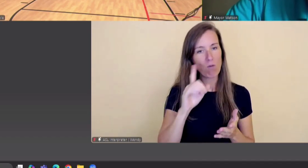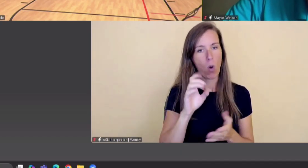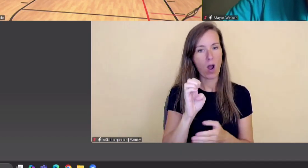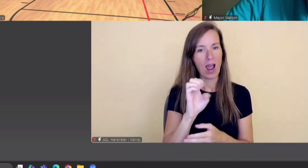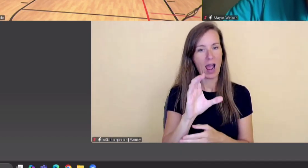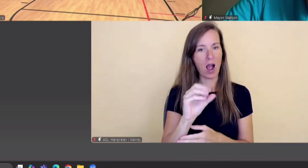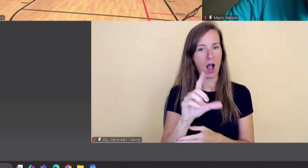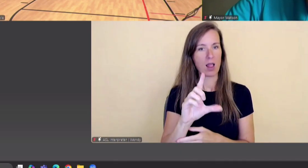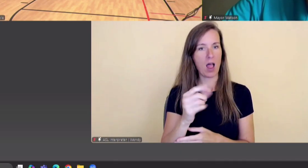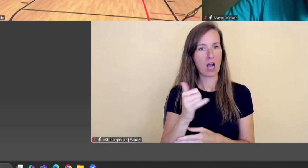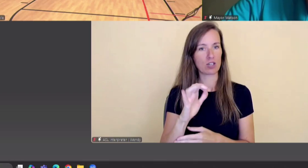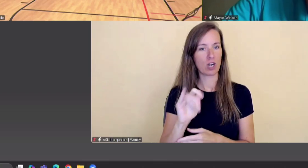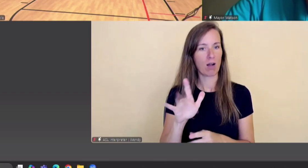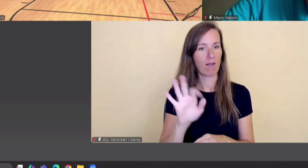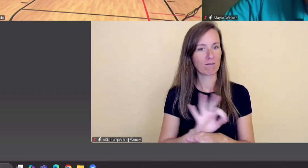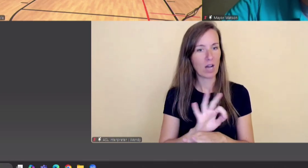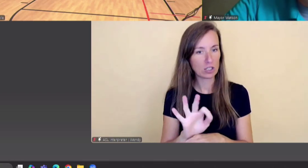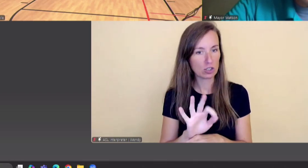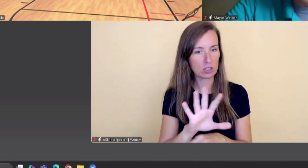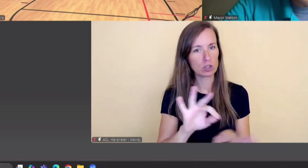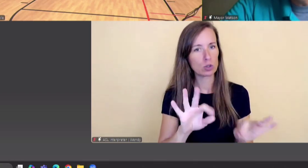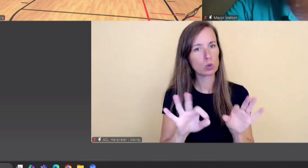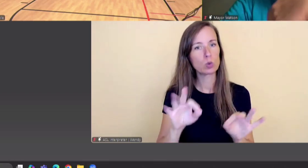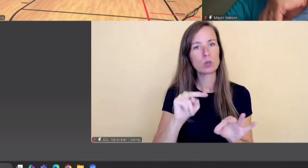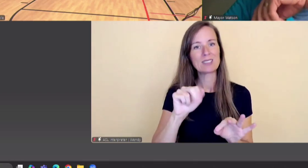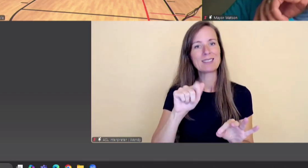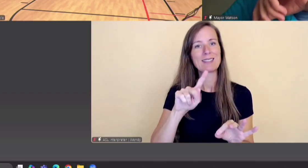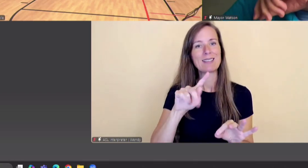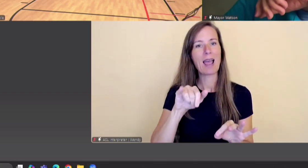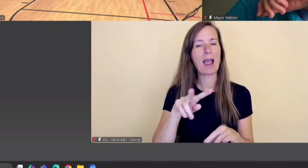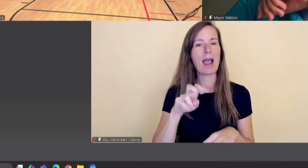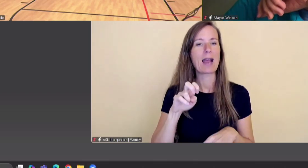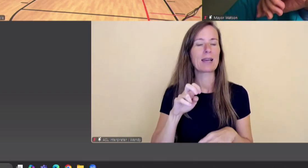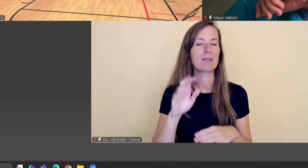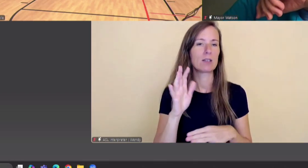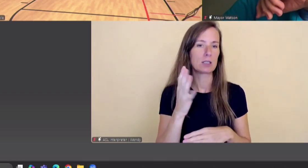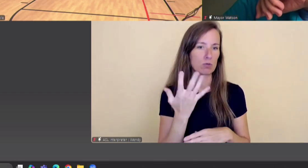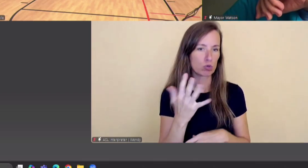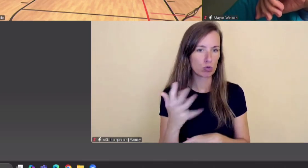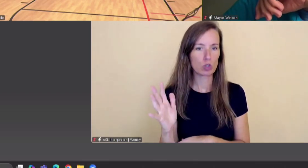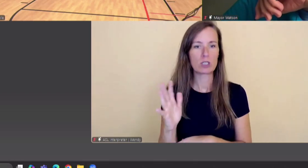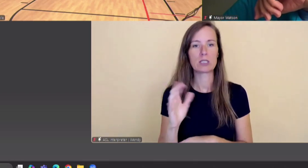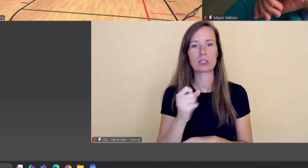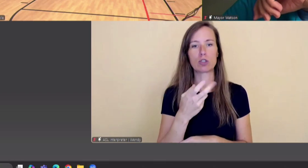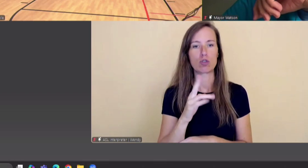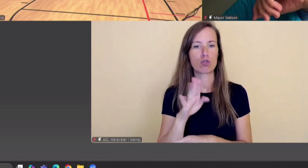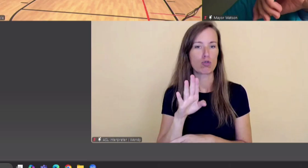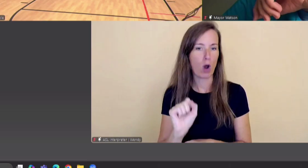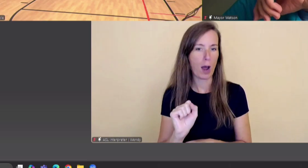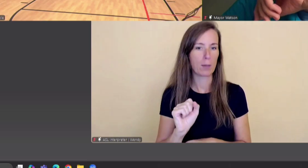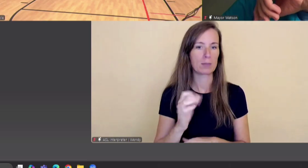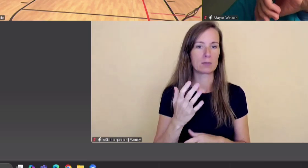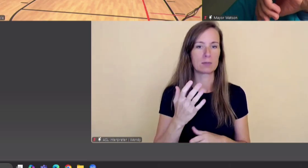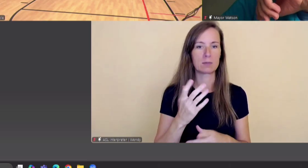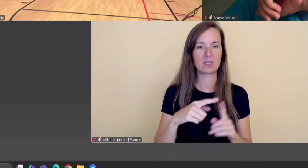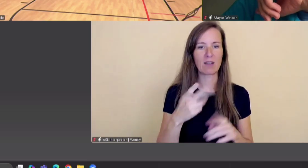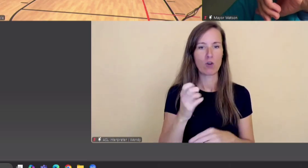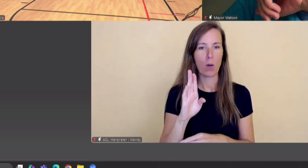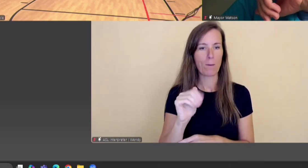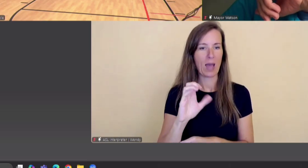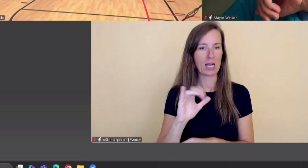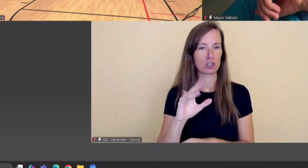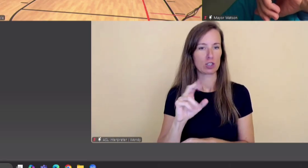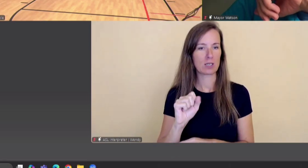and herbaceous plants that hold the soil, prevent stormwater runoff, comb particulate pollution from the air,